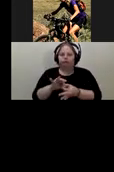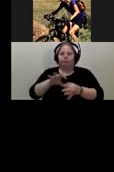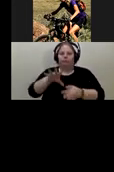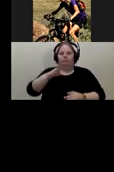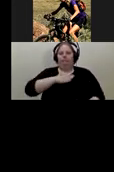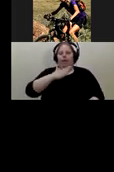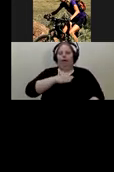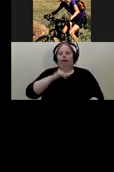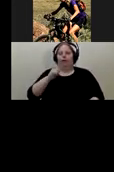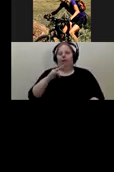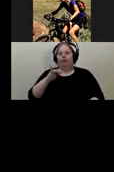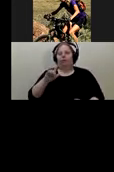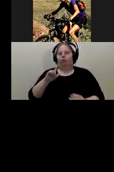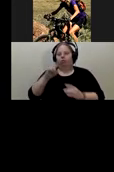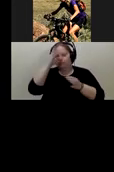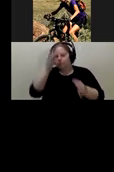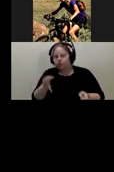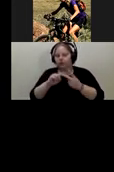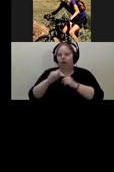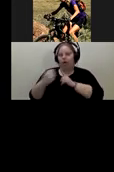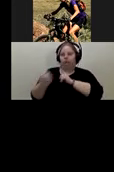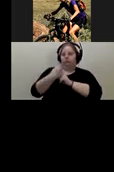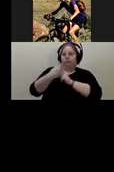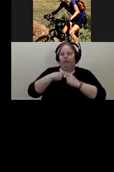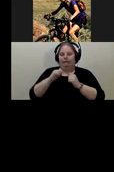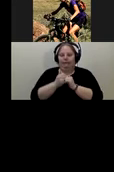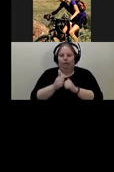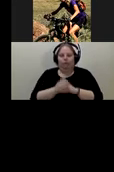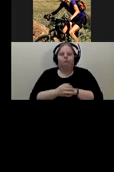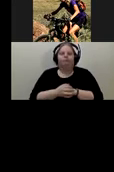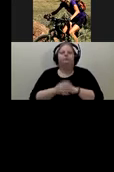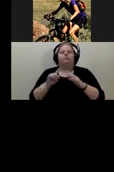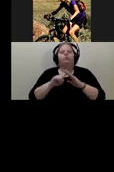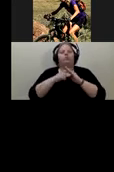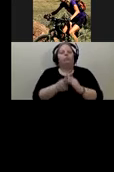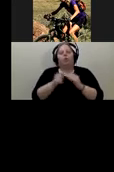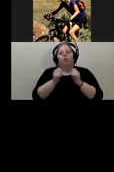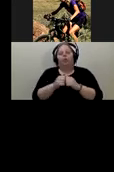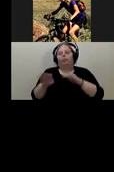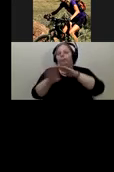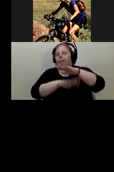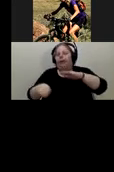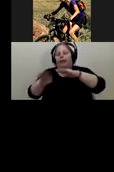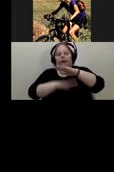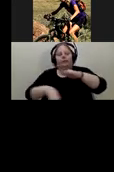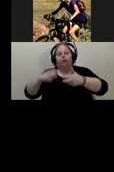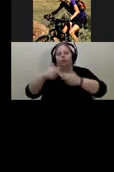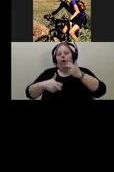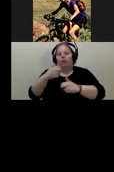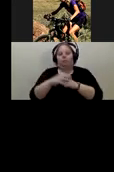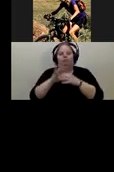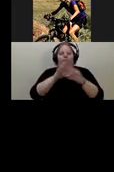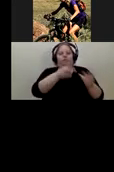our own ethical stance and how we're impacted by things. So let's start with a very basic ethics problem. This comes